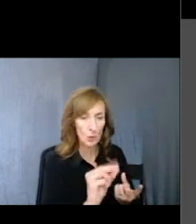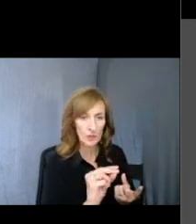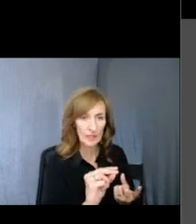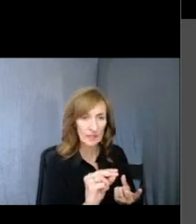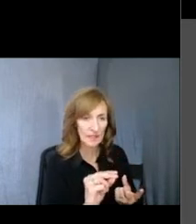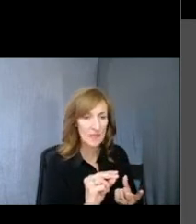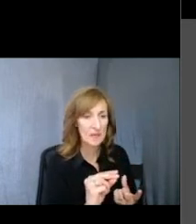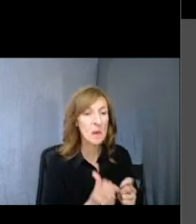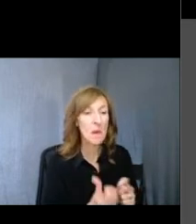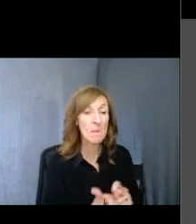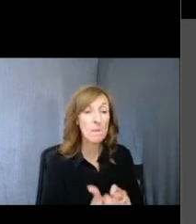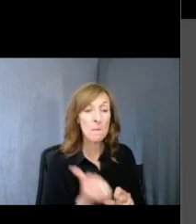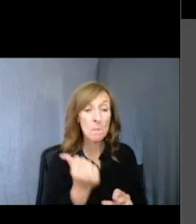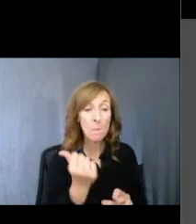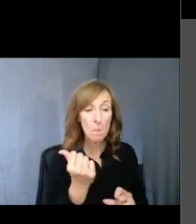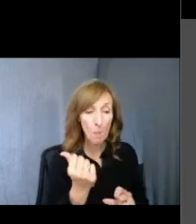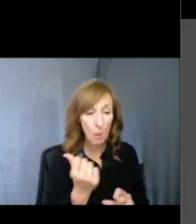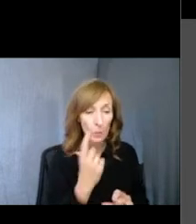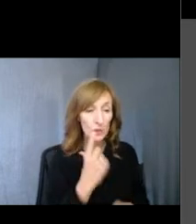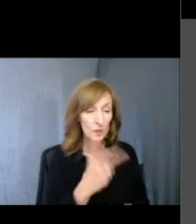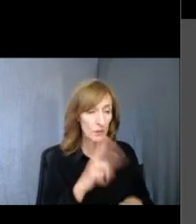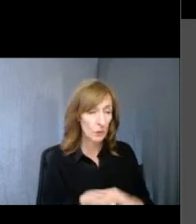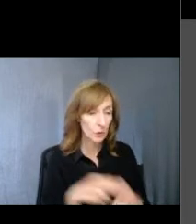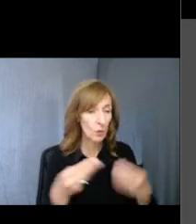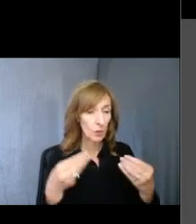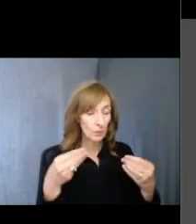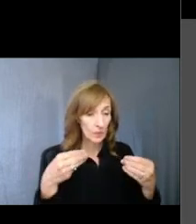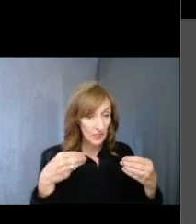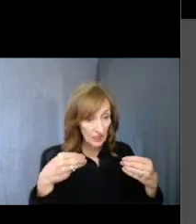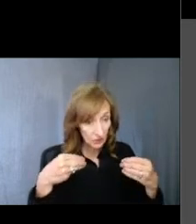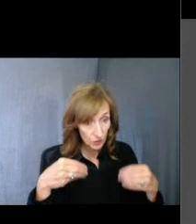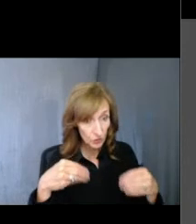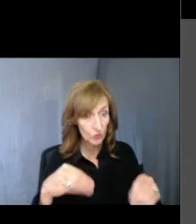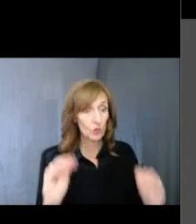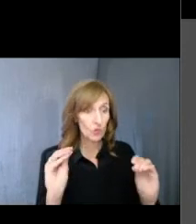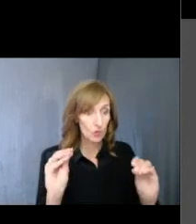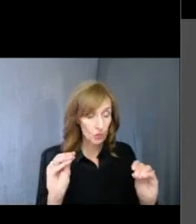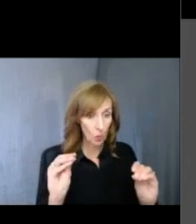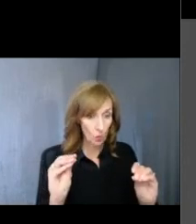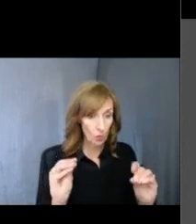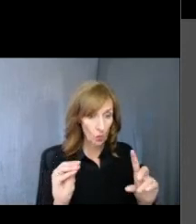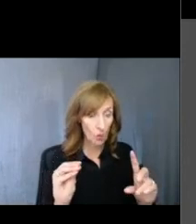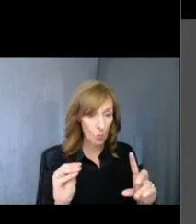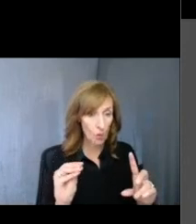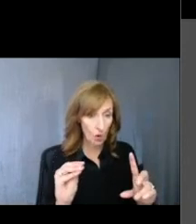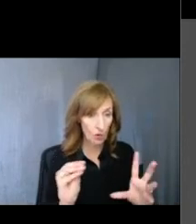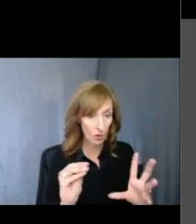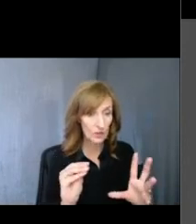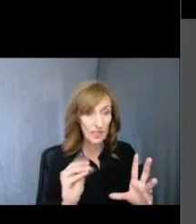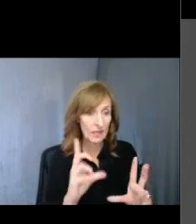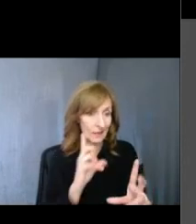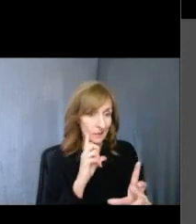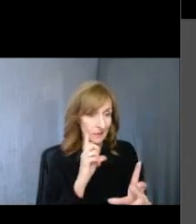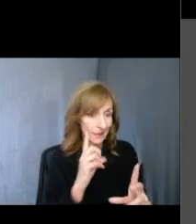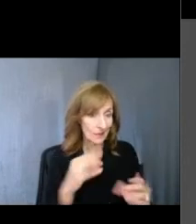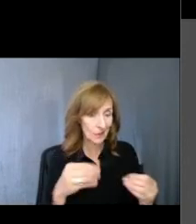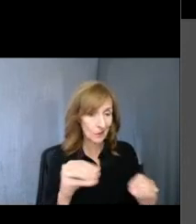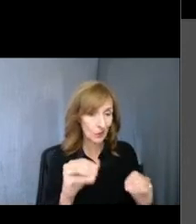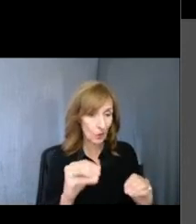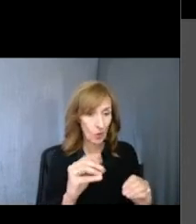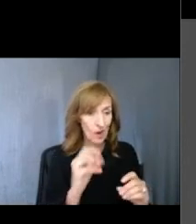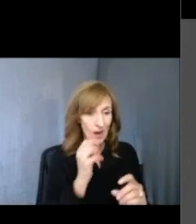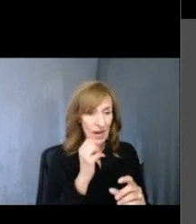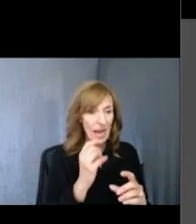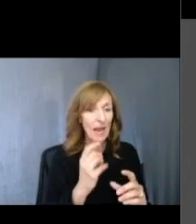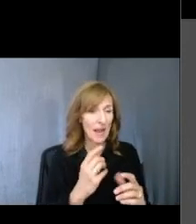cat diets have 1.5 to 2 times the amount of protein needed to just maintain normal body function. So they tend to